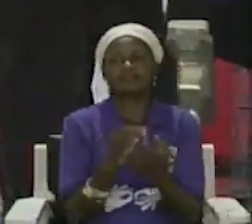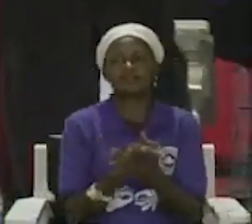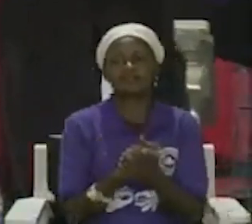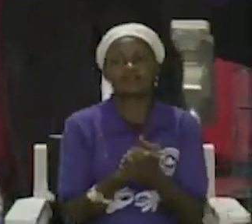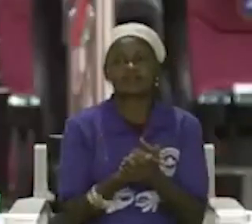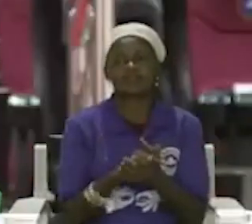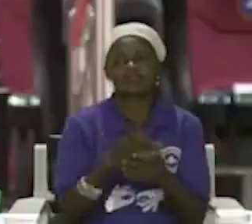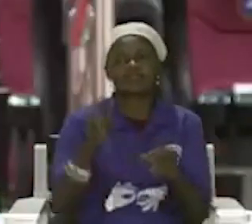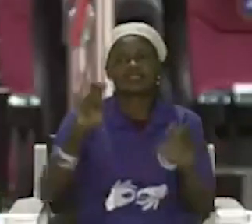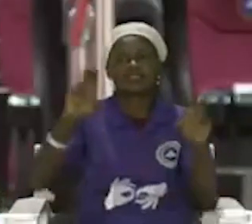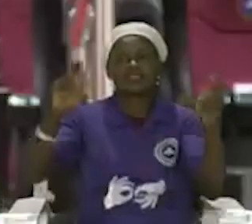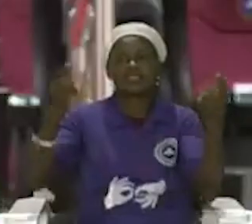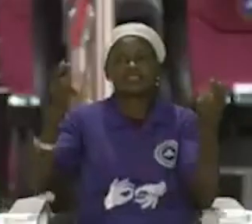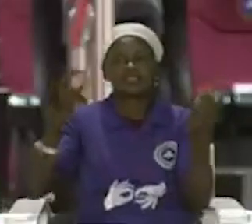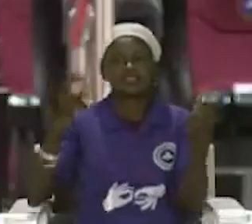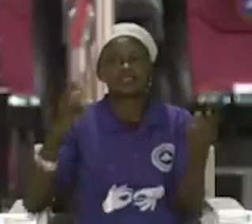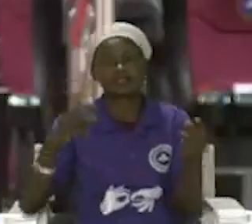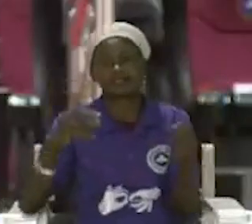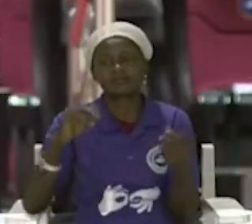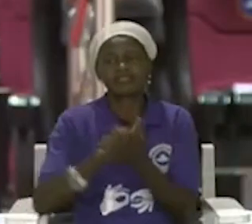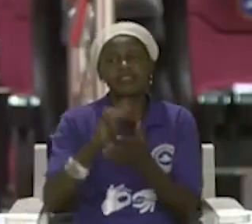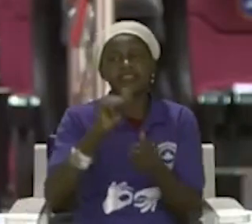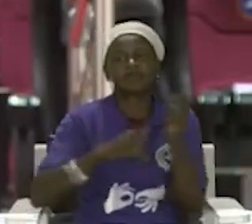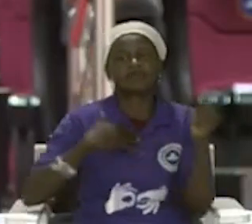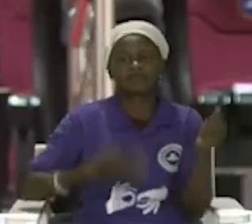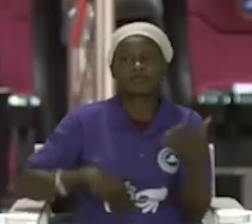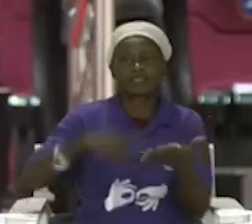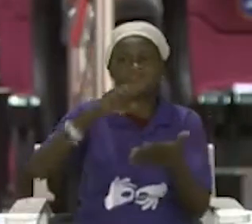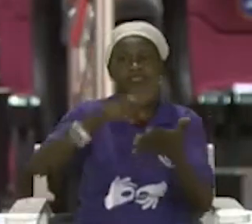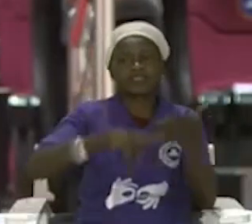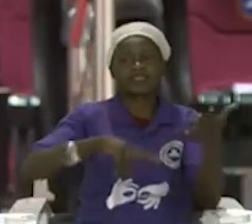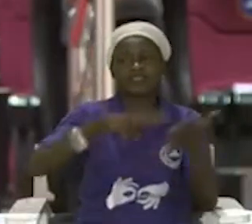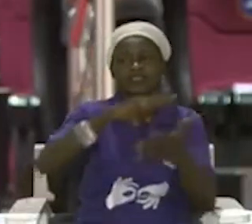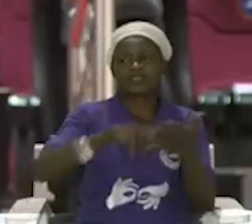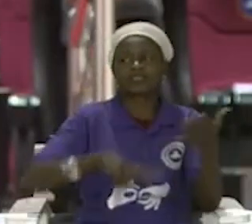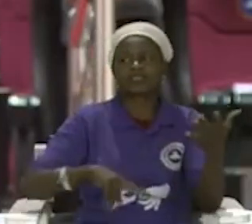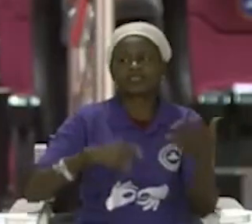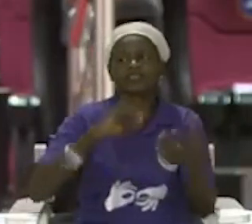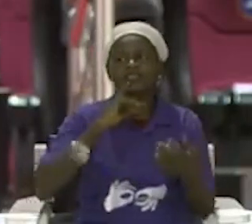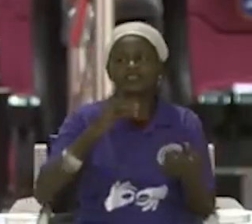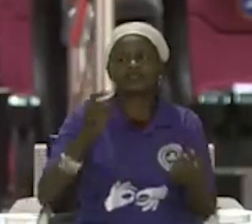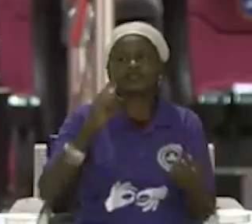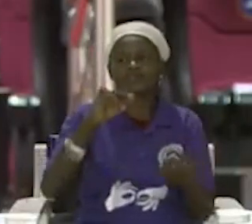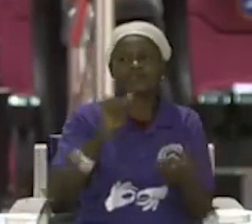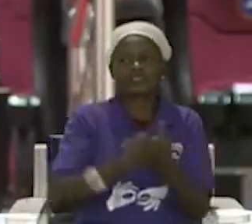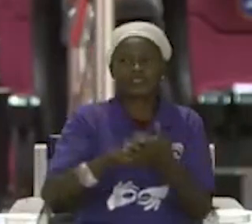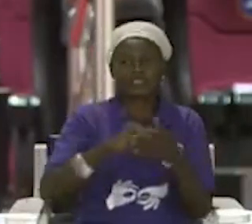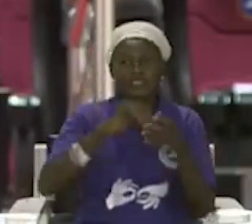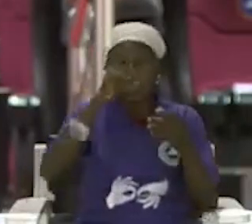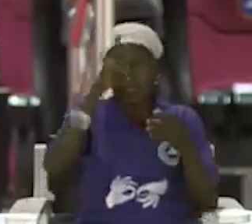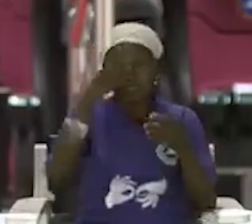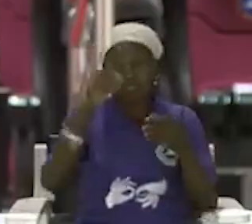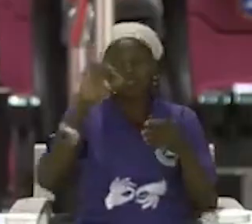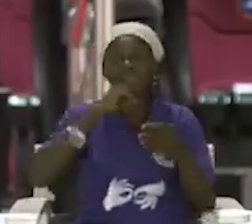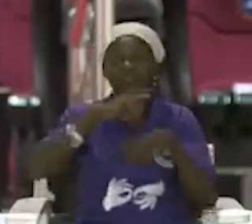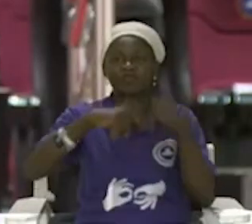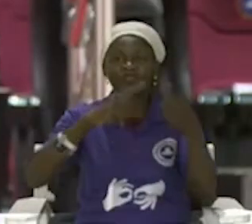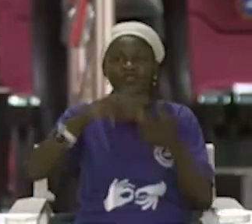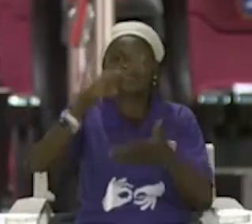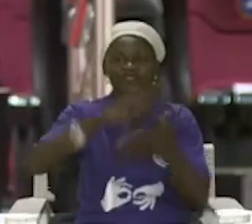The text that everybody read is the one I'm going to read.